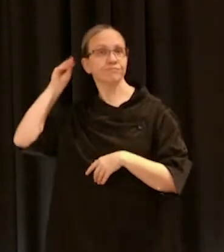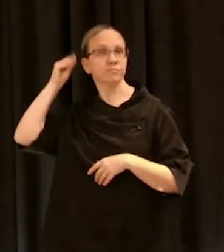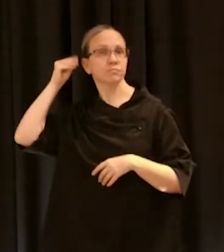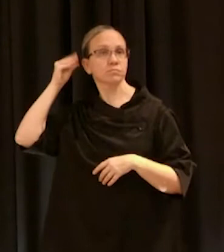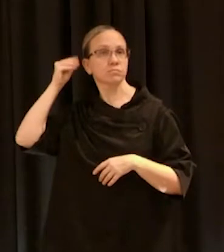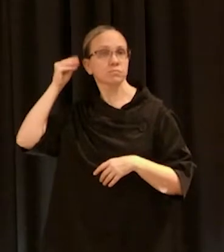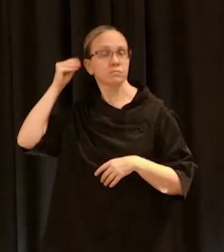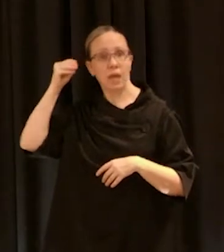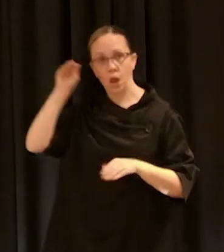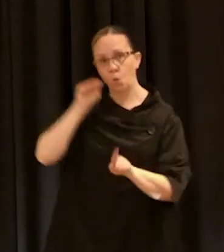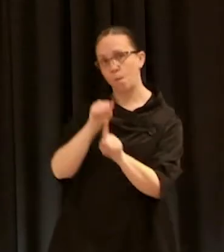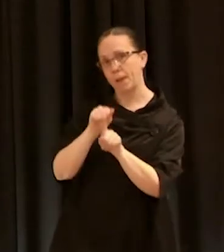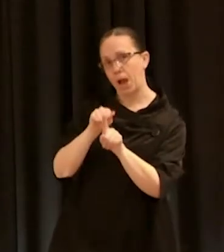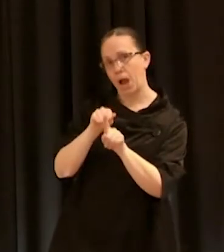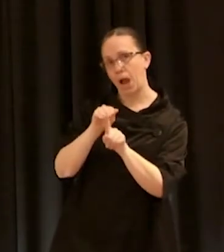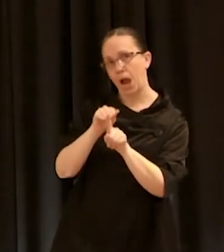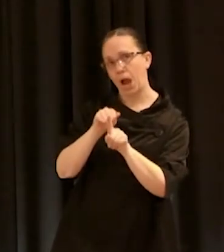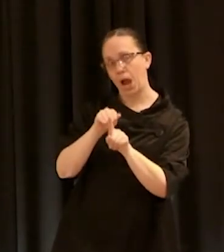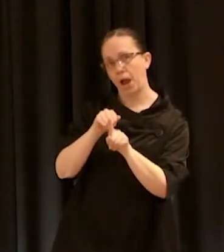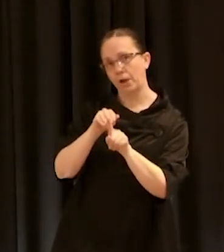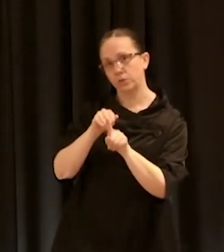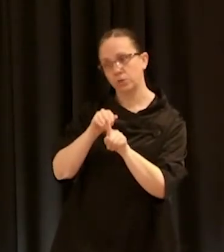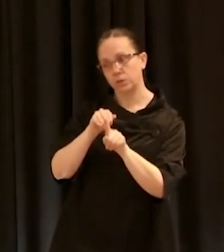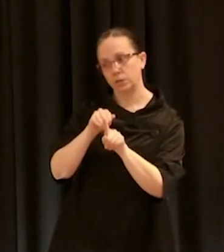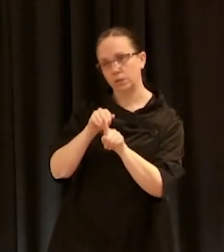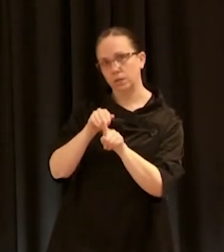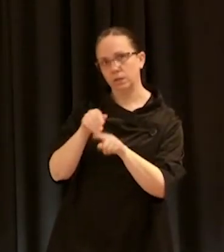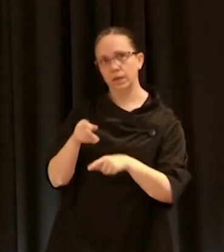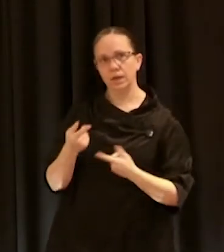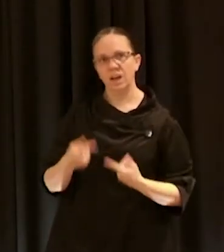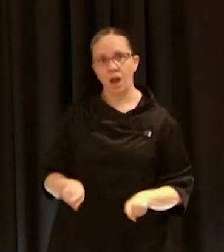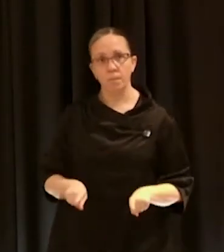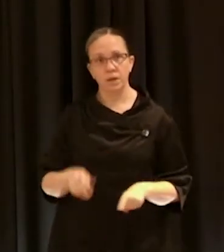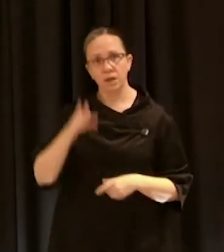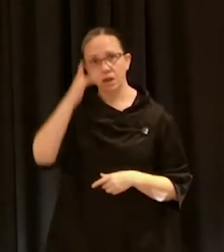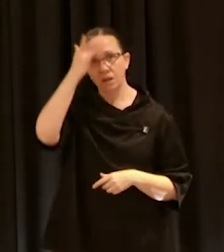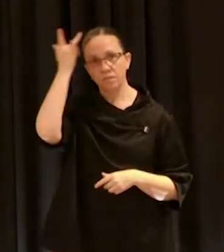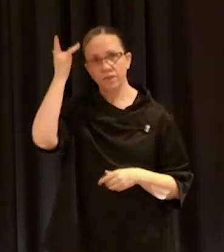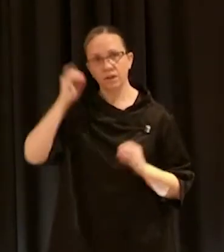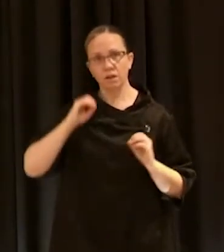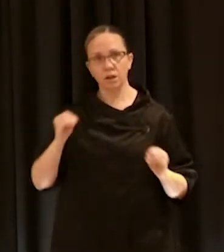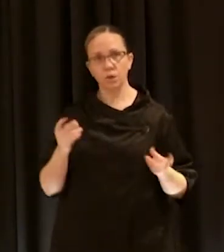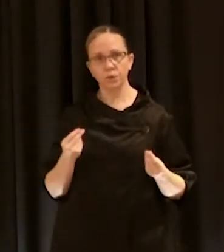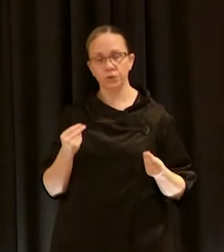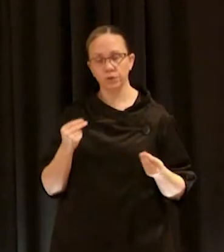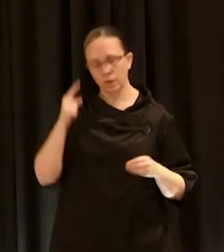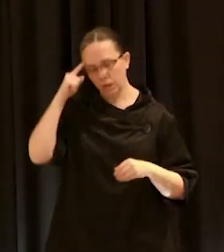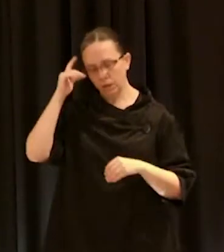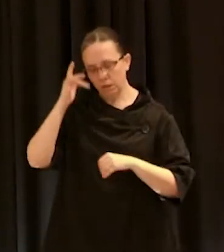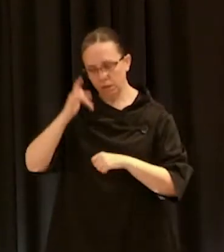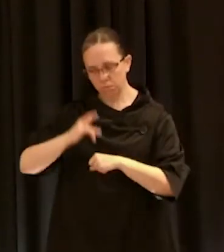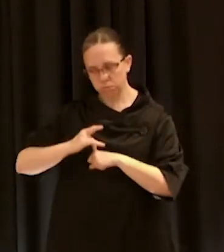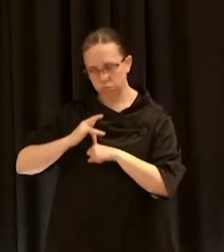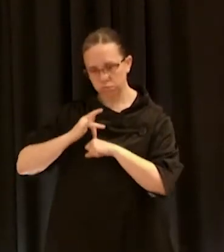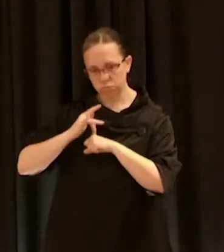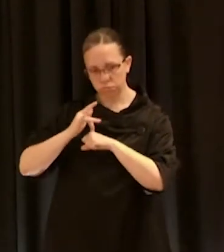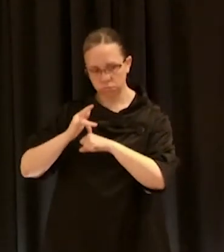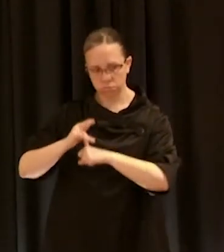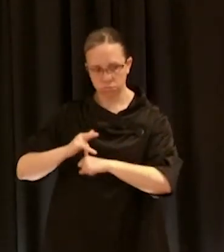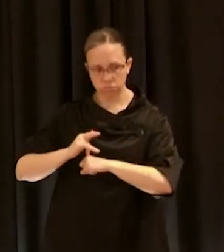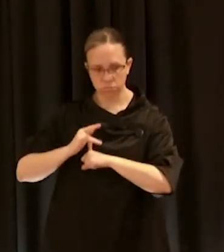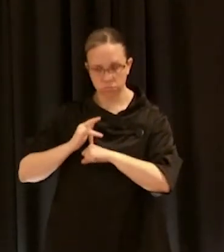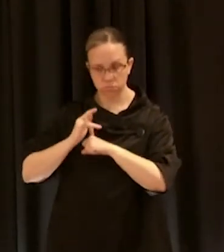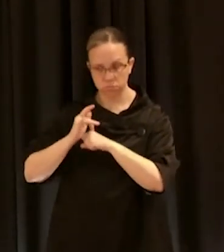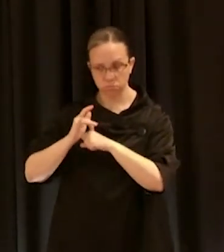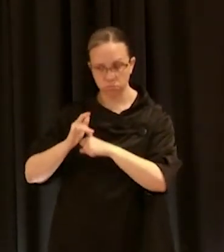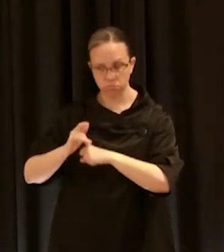he reminds you of those things. And instead of forgetting those things, you're constantly replaying them in your mind.